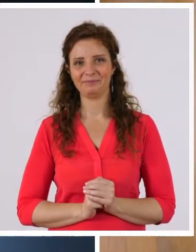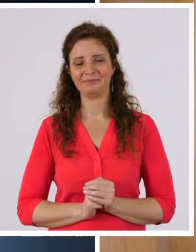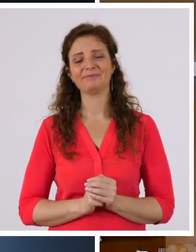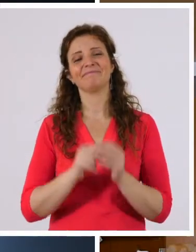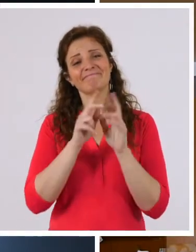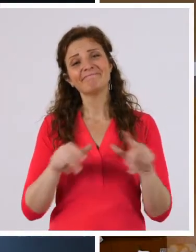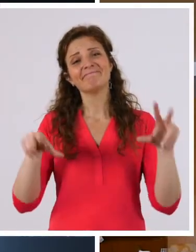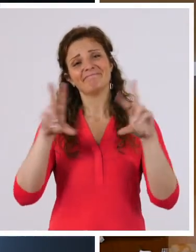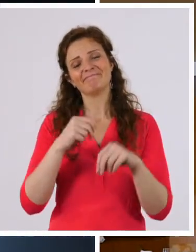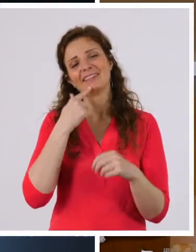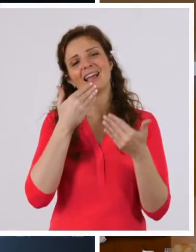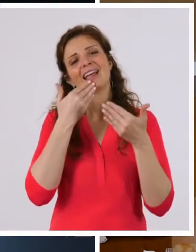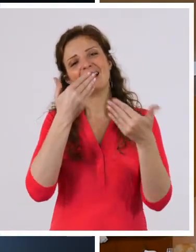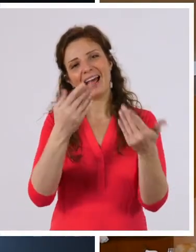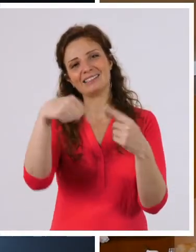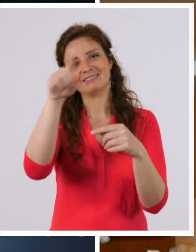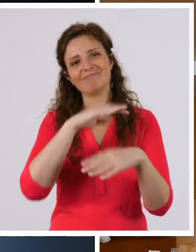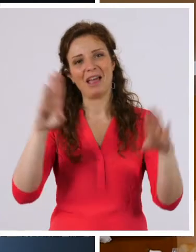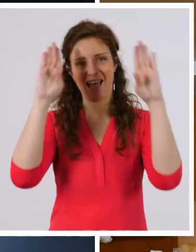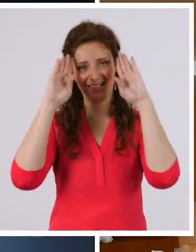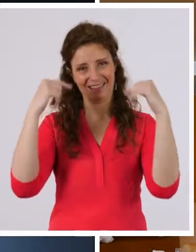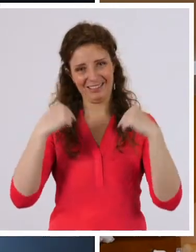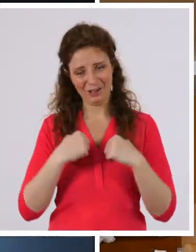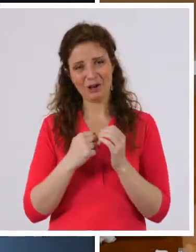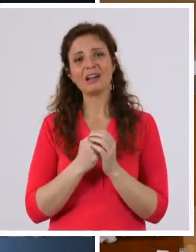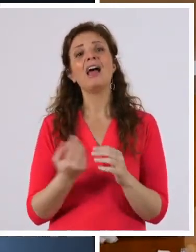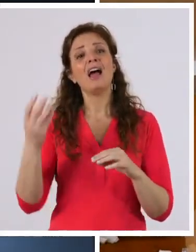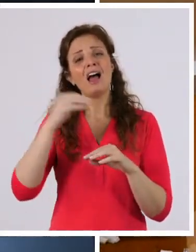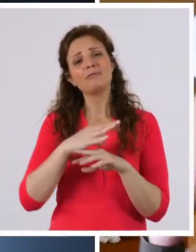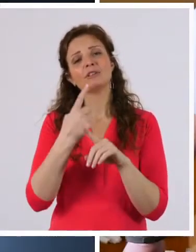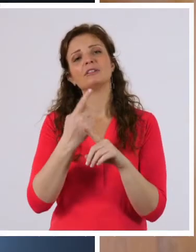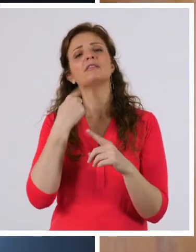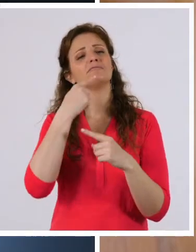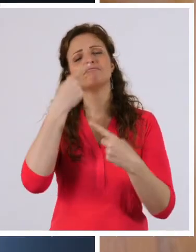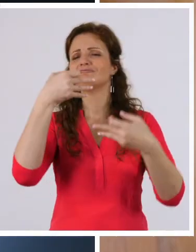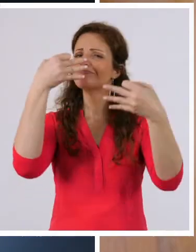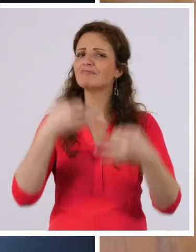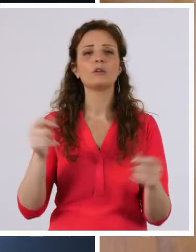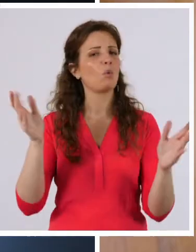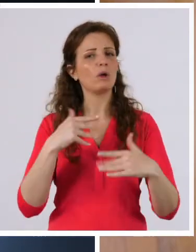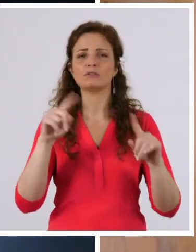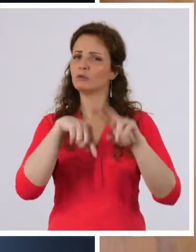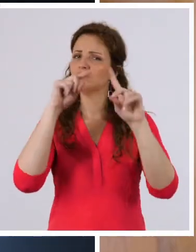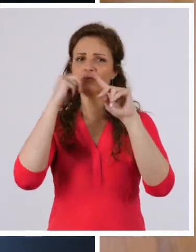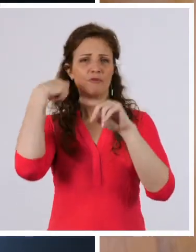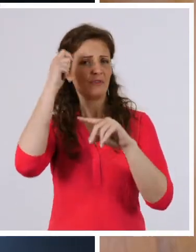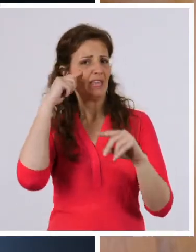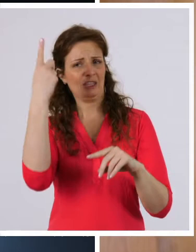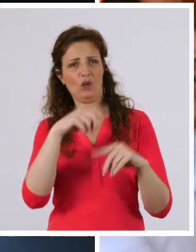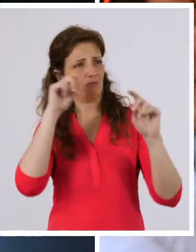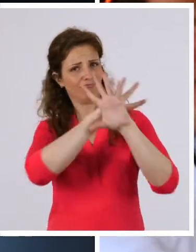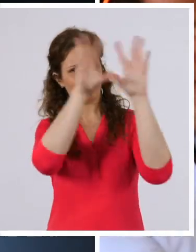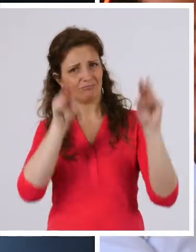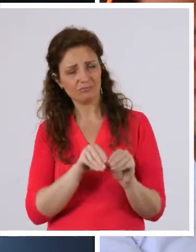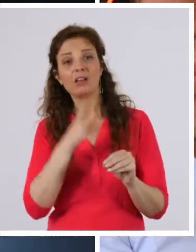We take this opportunity to thank you once again for your attention and to remind you that what you have seen and heard in this